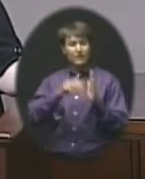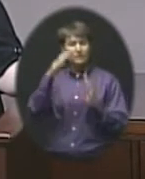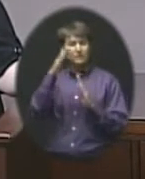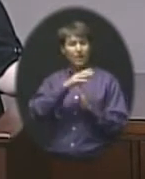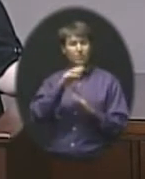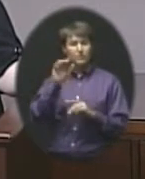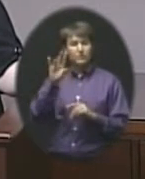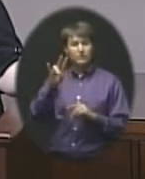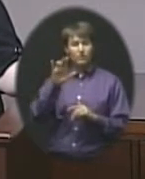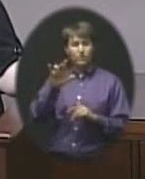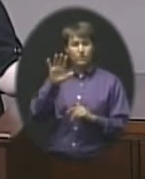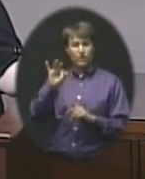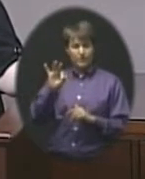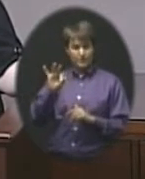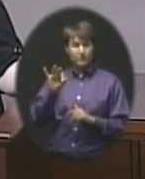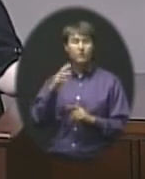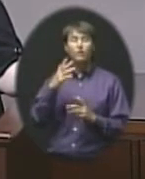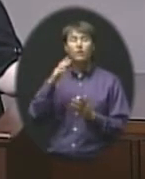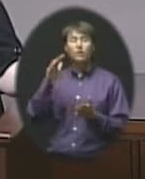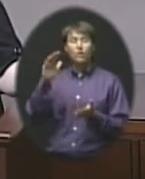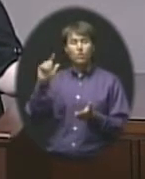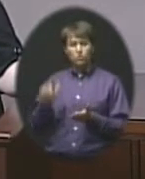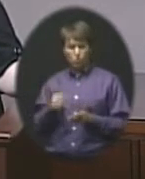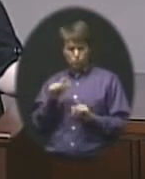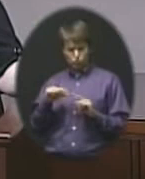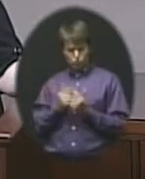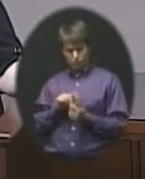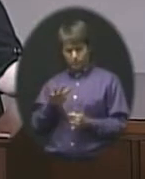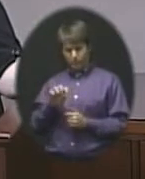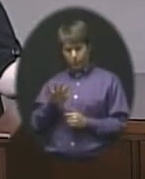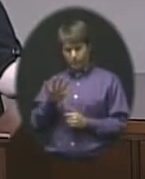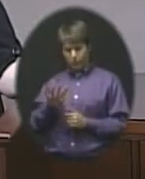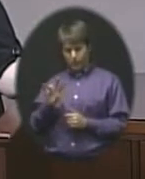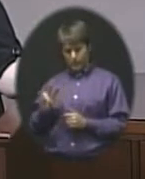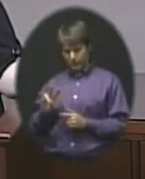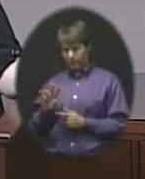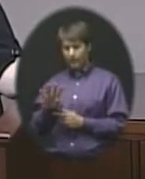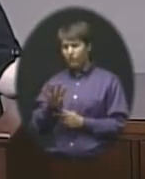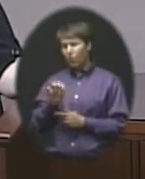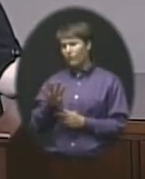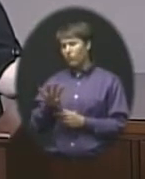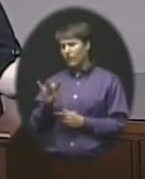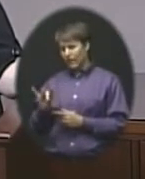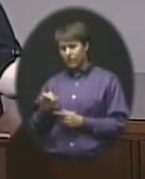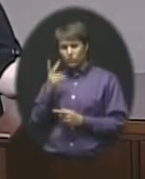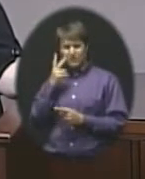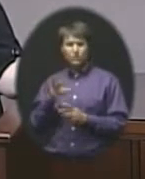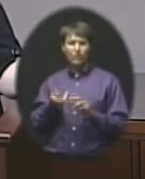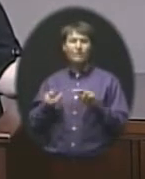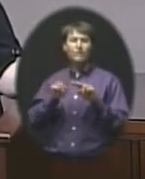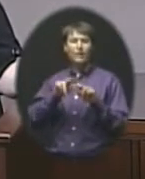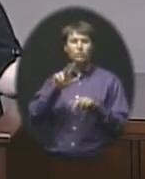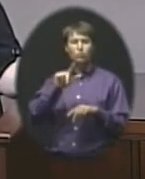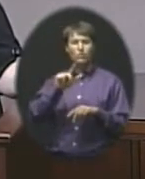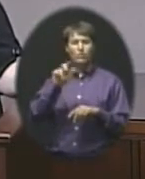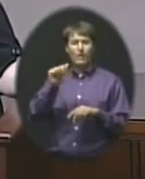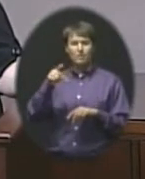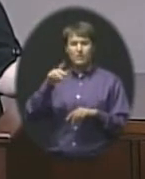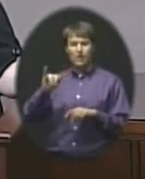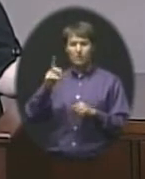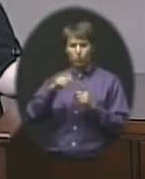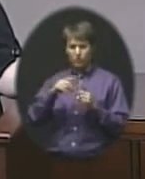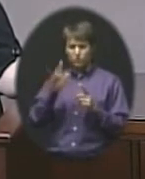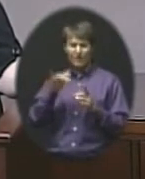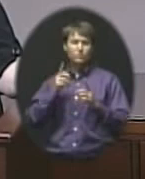719. Our lowest group was a 448. And you can see we have to gain 23 API points. And so that's our